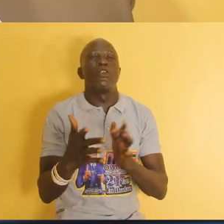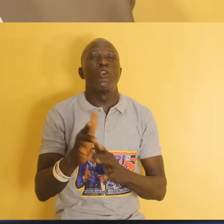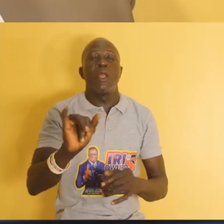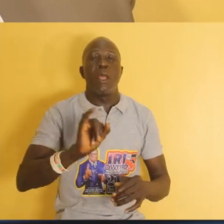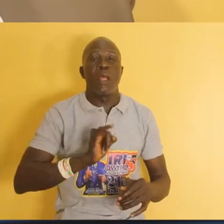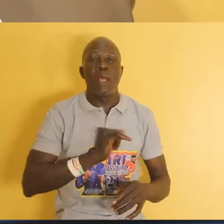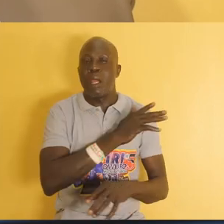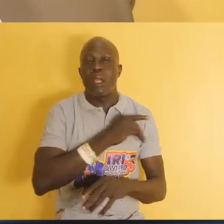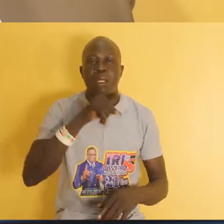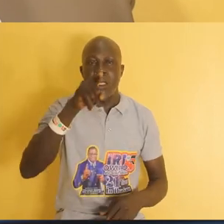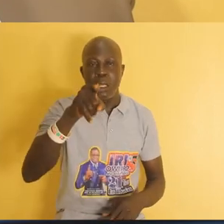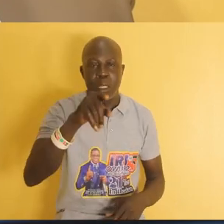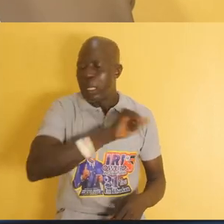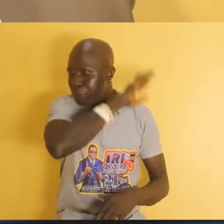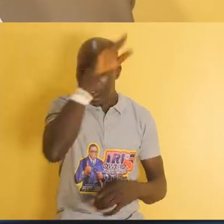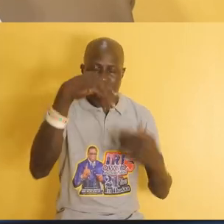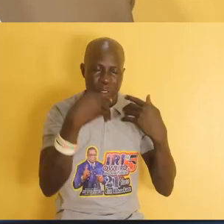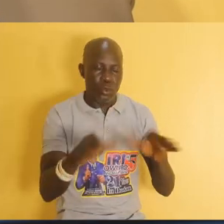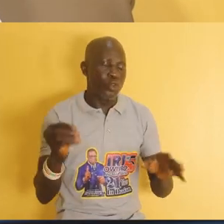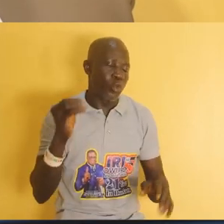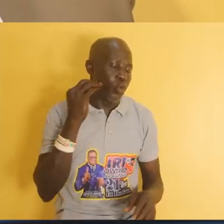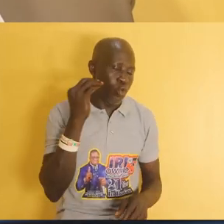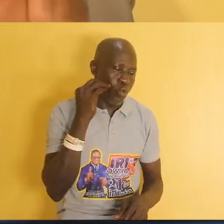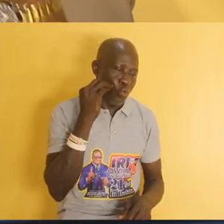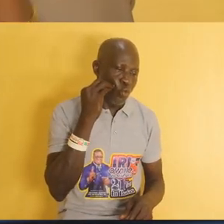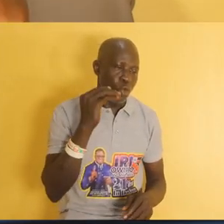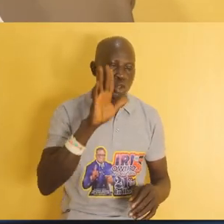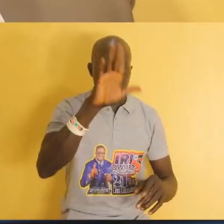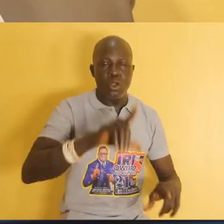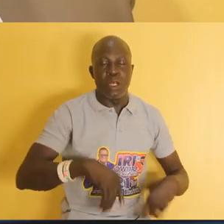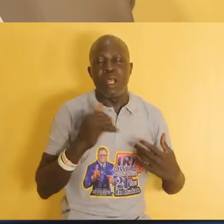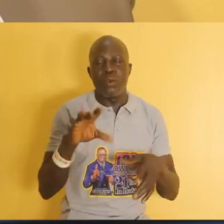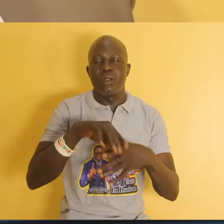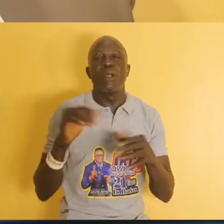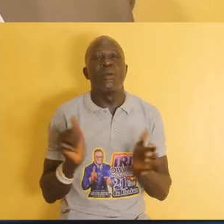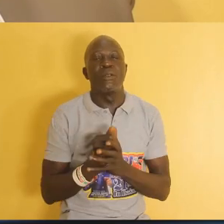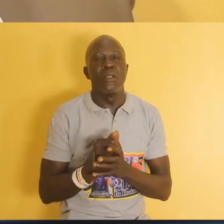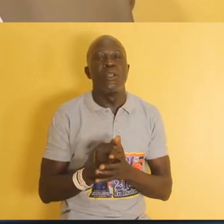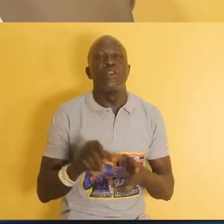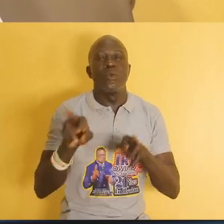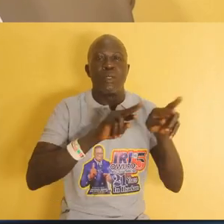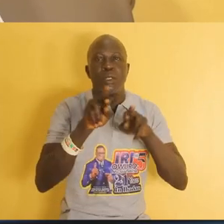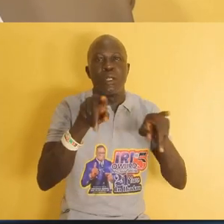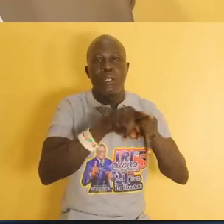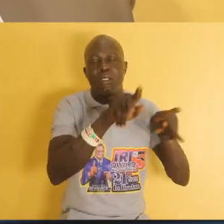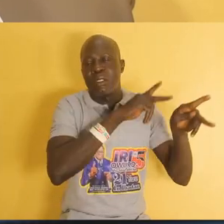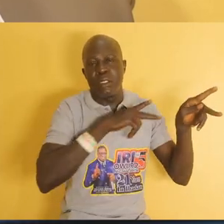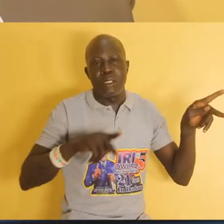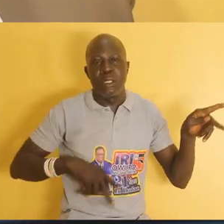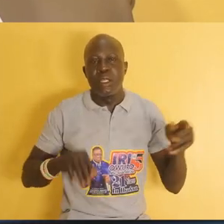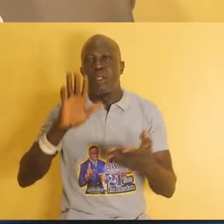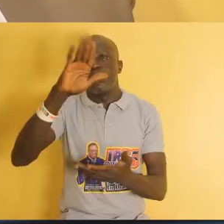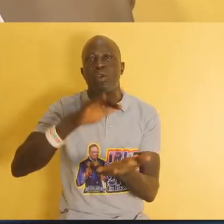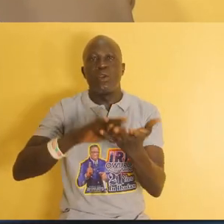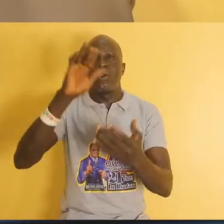ebi ati wo a o ni so lenu amen aye o de mu o amen wa de se bi oba amen ogo